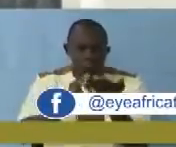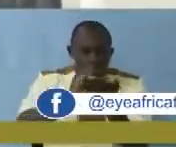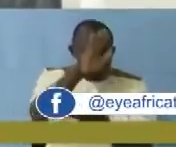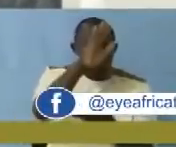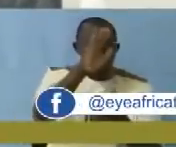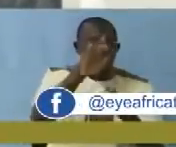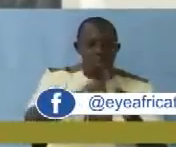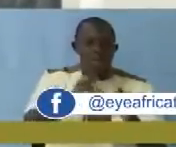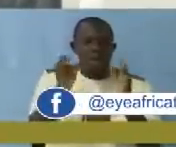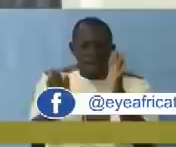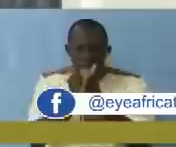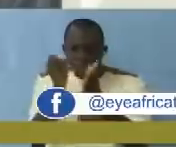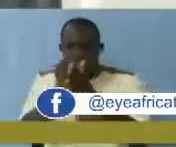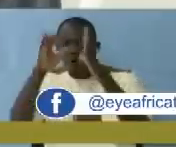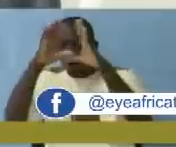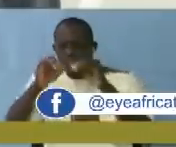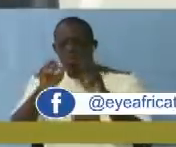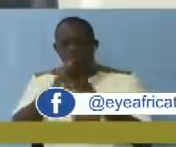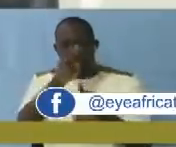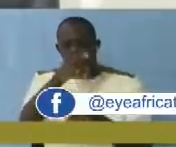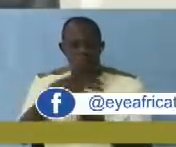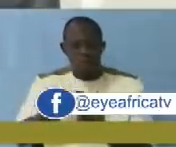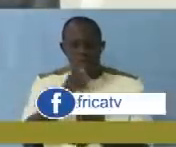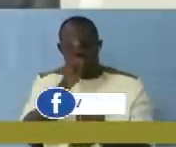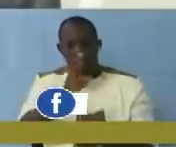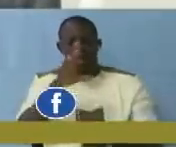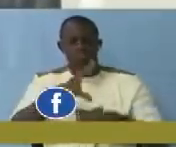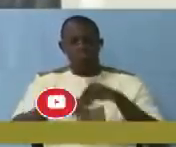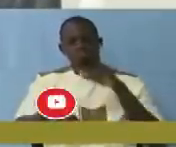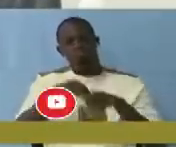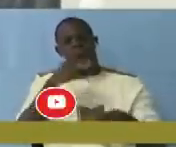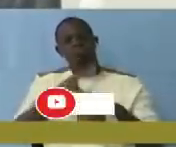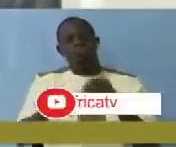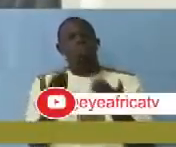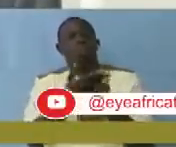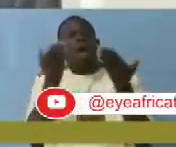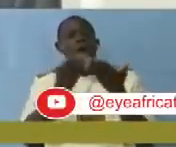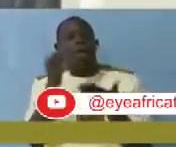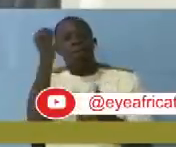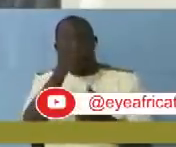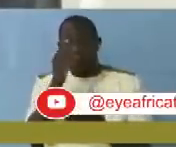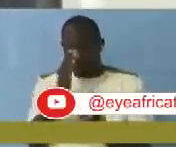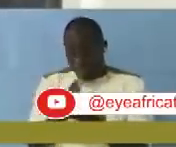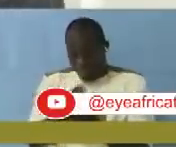that was the procedure because you want to remove yourself from what happened in